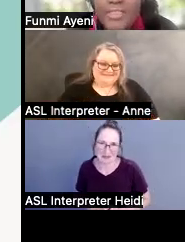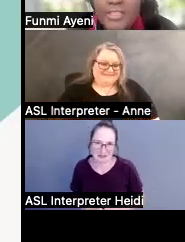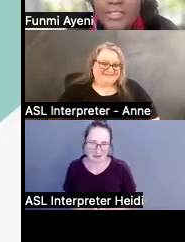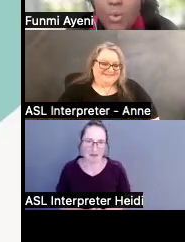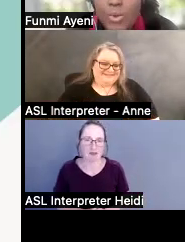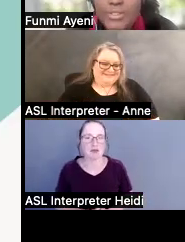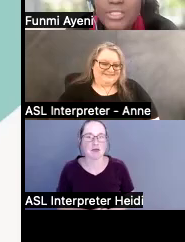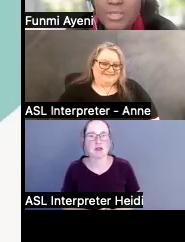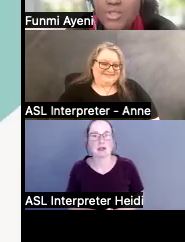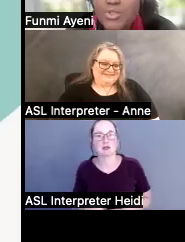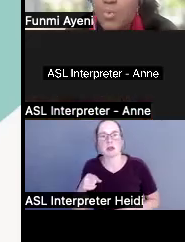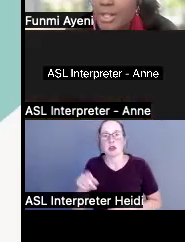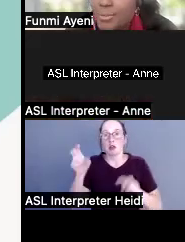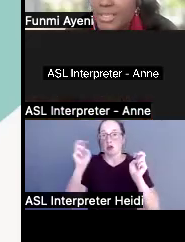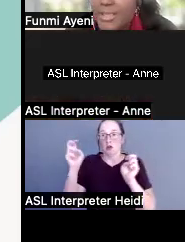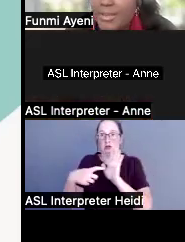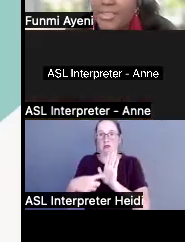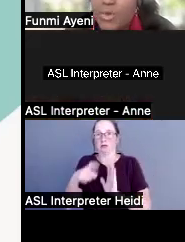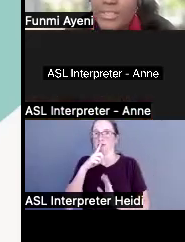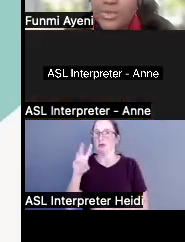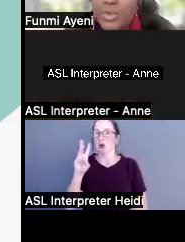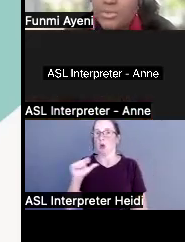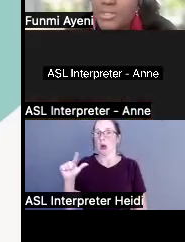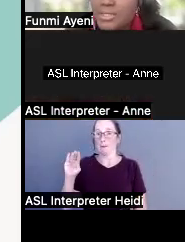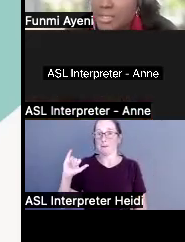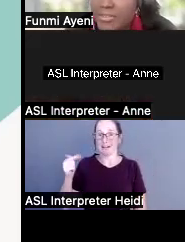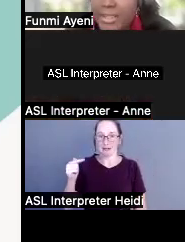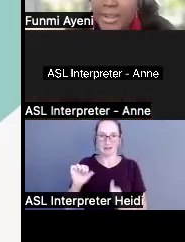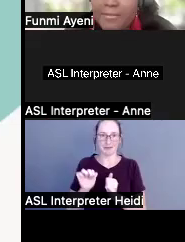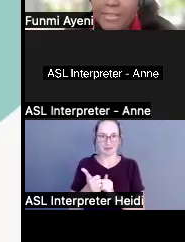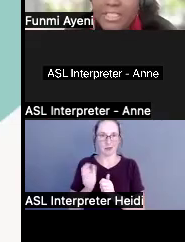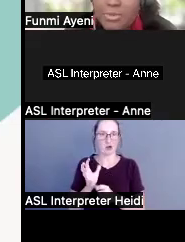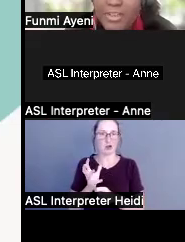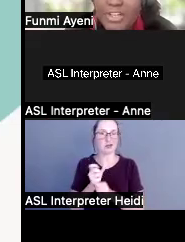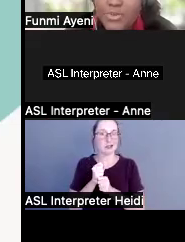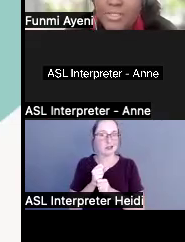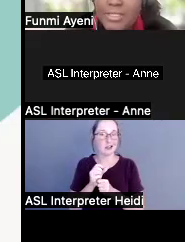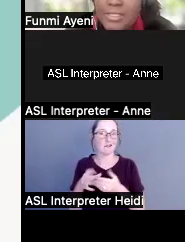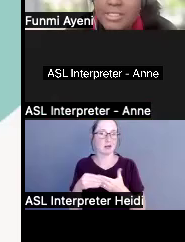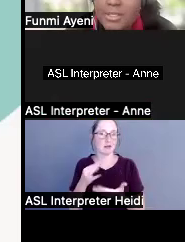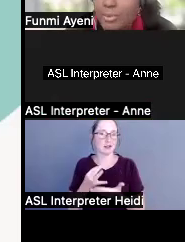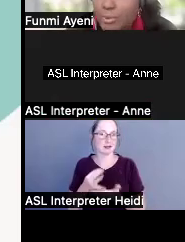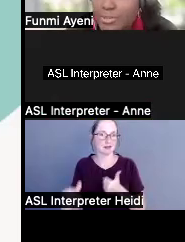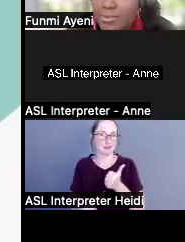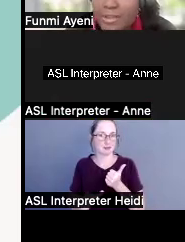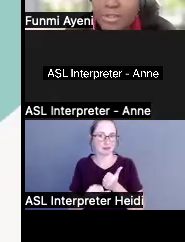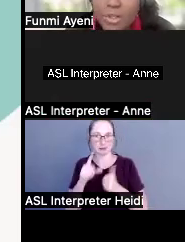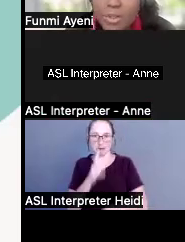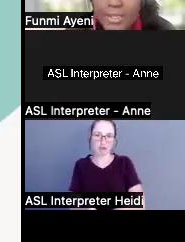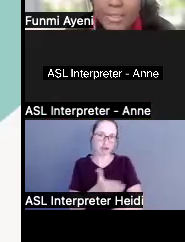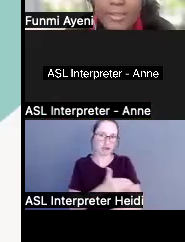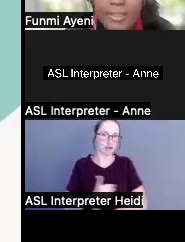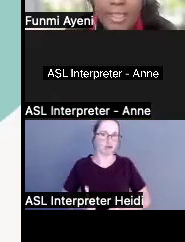And then this quote speaks to well-being and the ways in which receiving flexible financial assistance improved